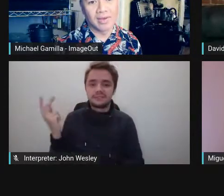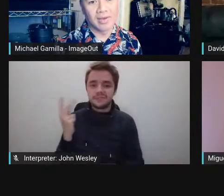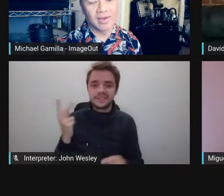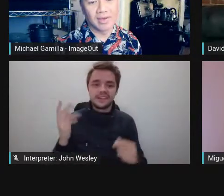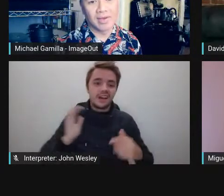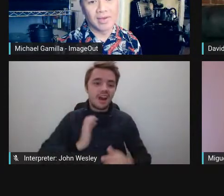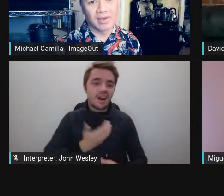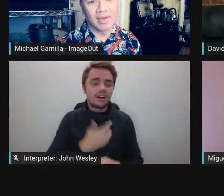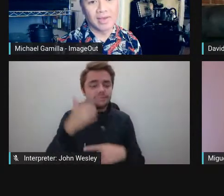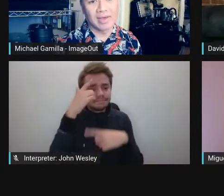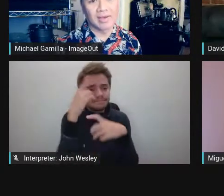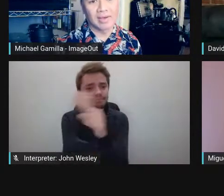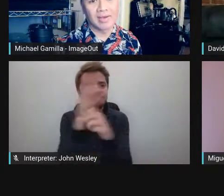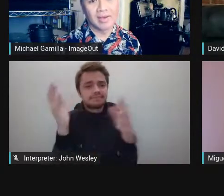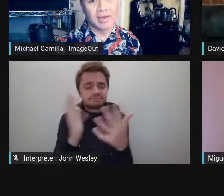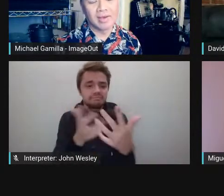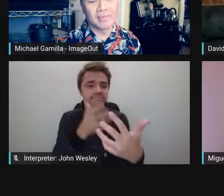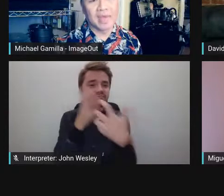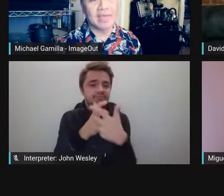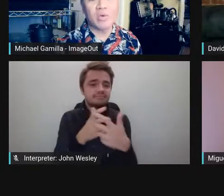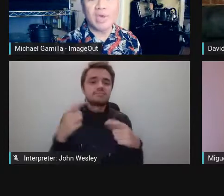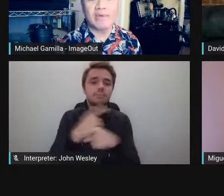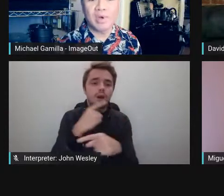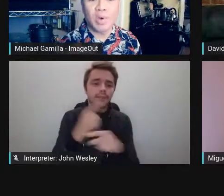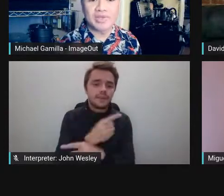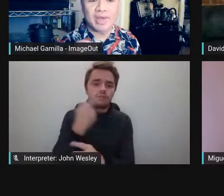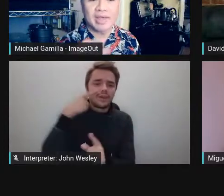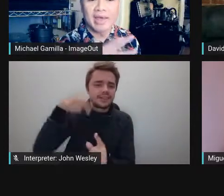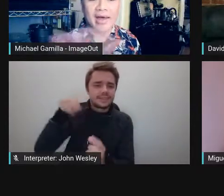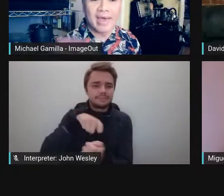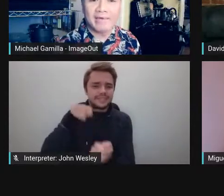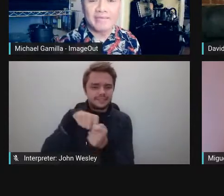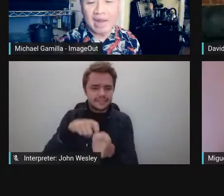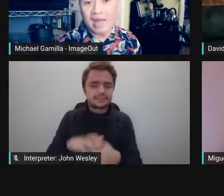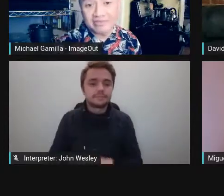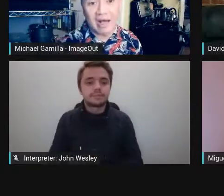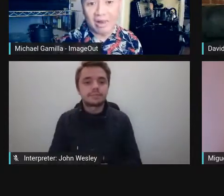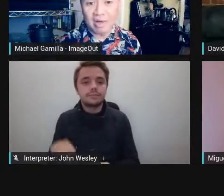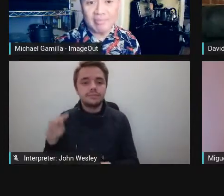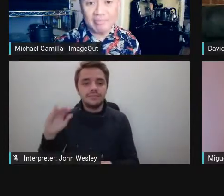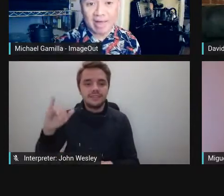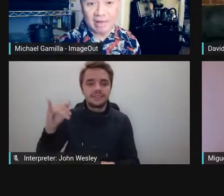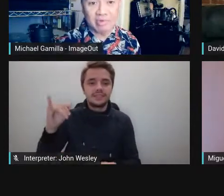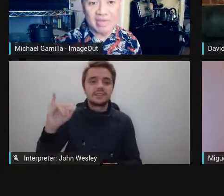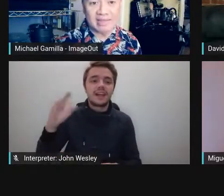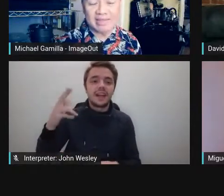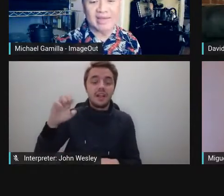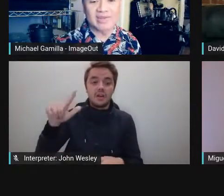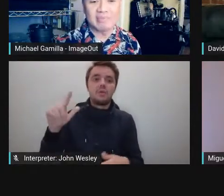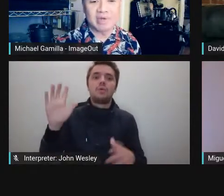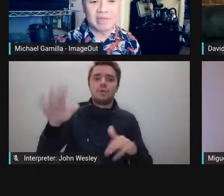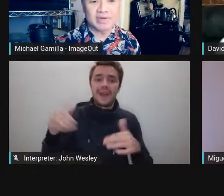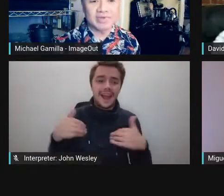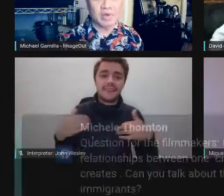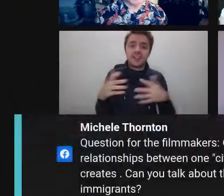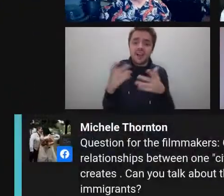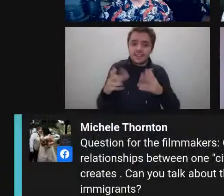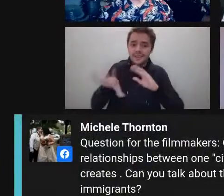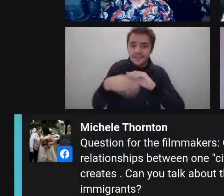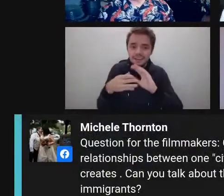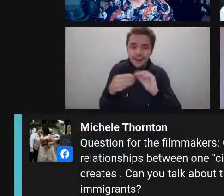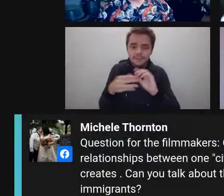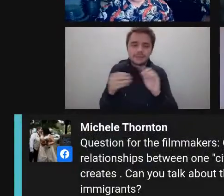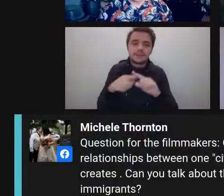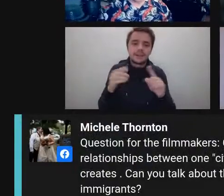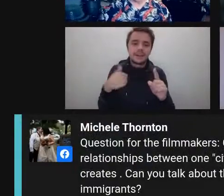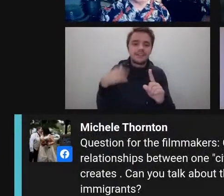shown in this particular way. I think we have a question. I have a lot of follow-up with that discussion, but there's a